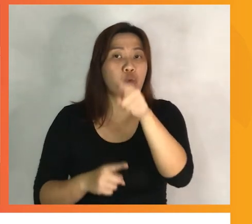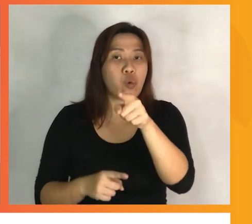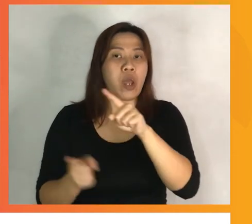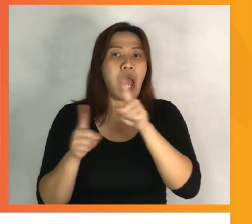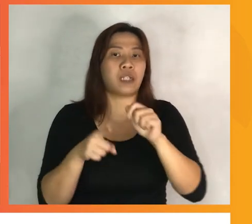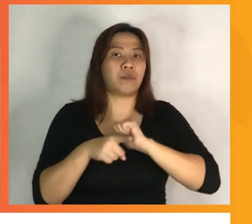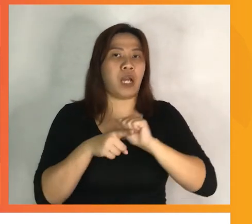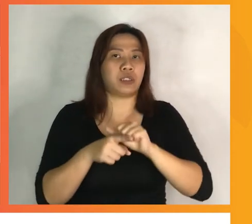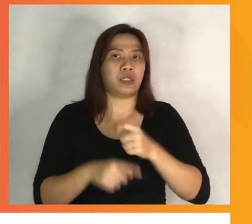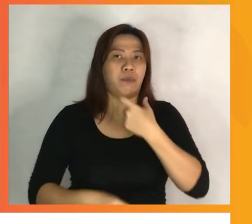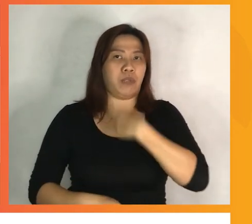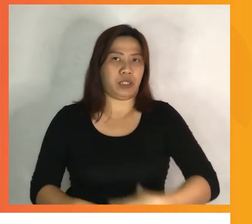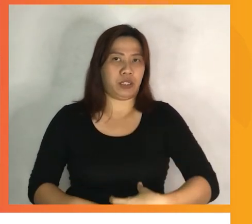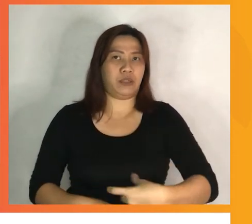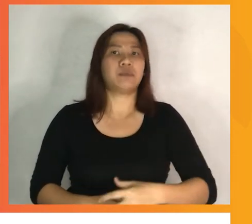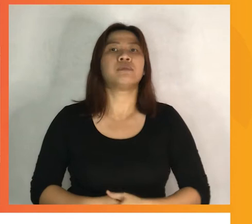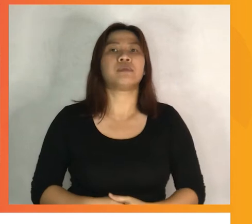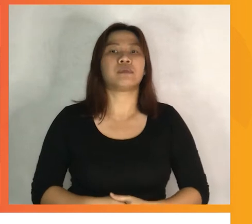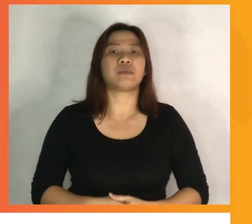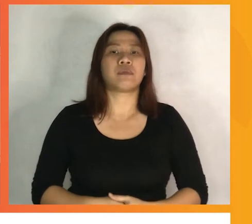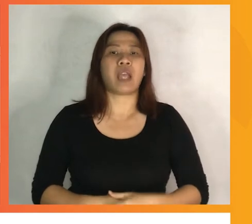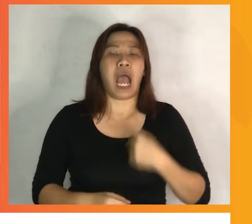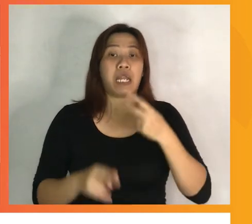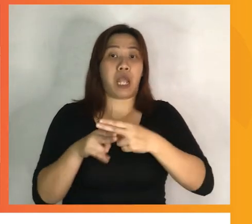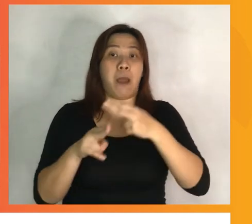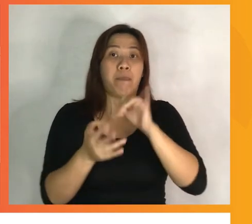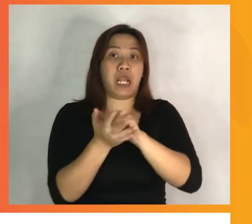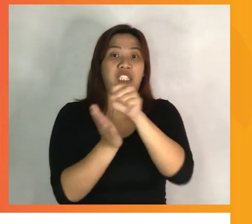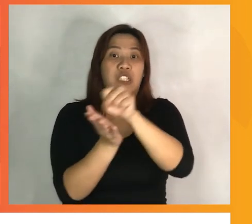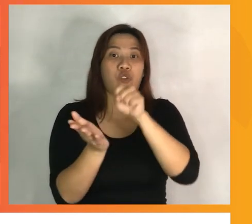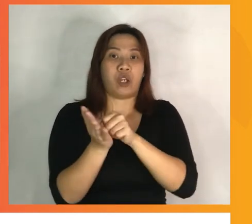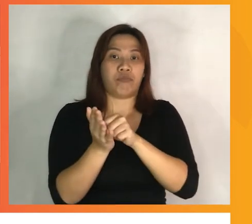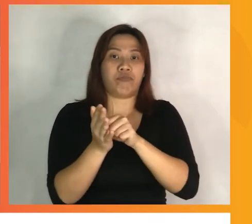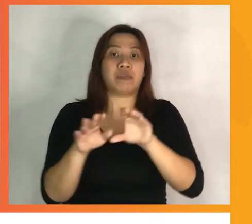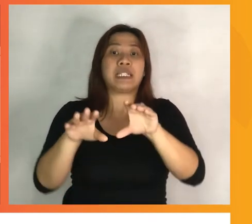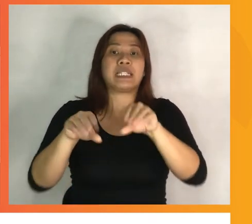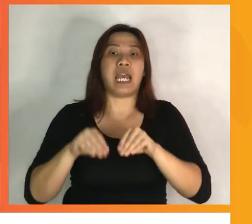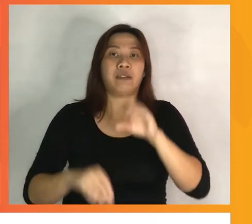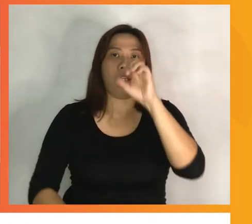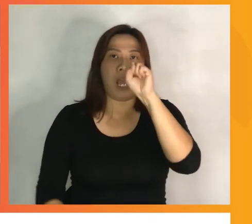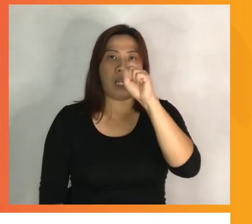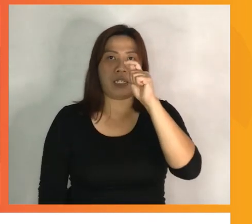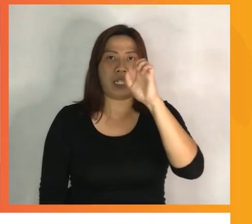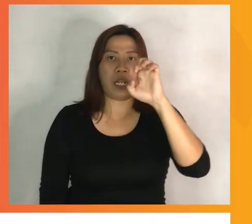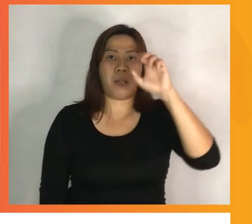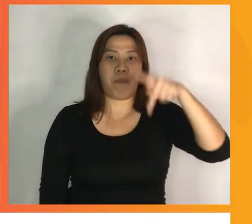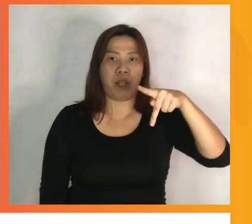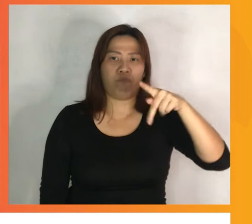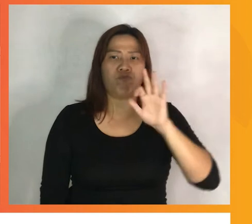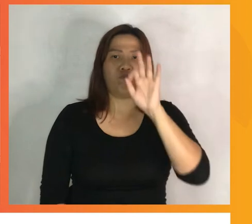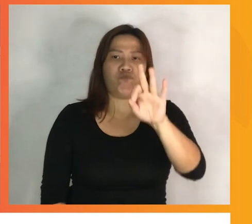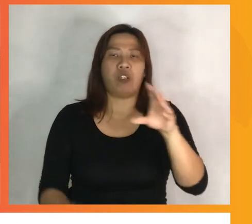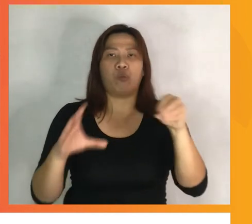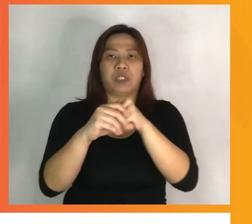you as a practitioner. I call this session Taking a Step Towards